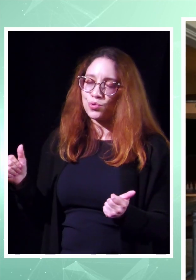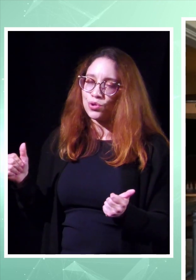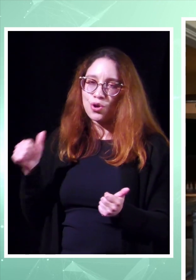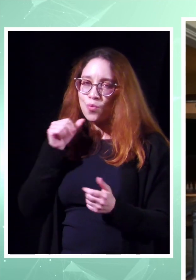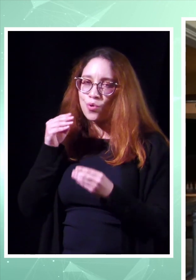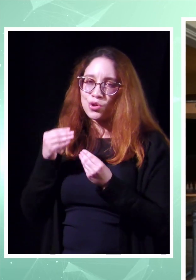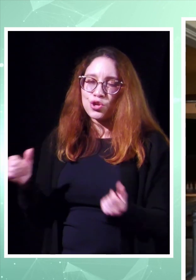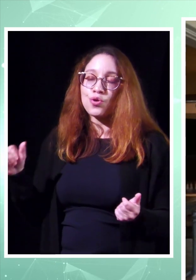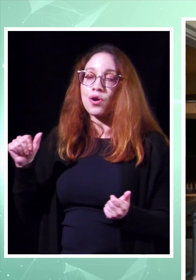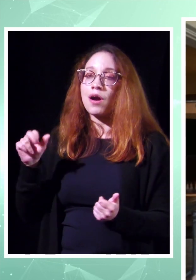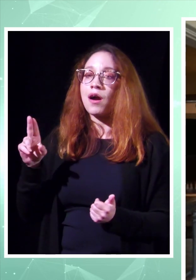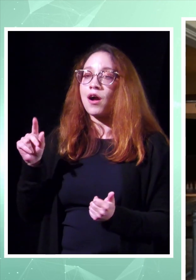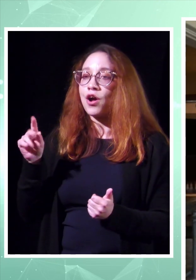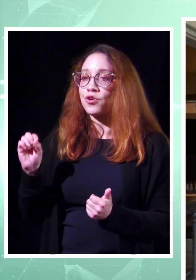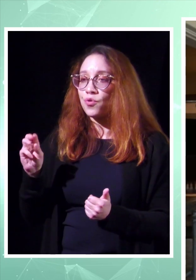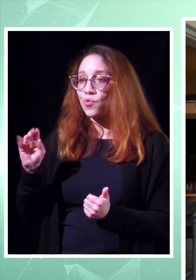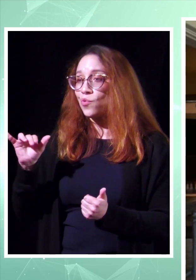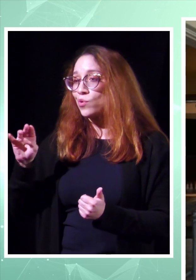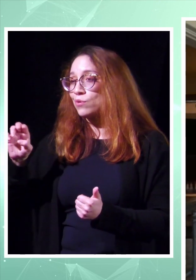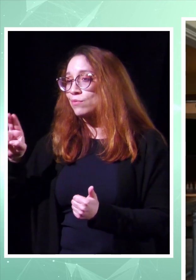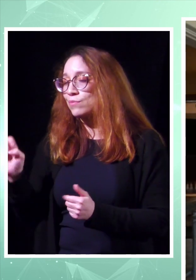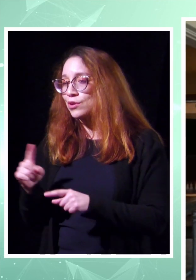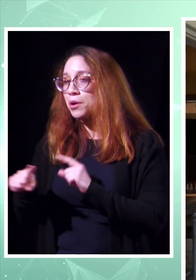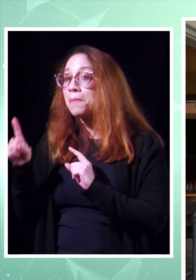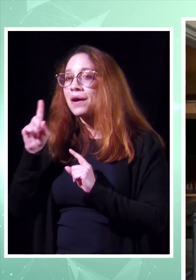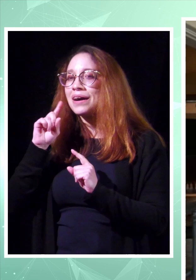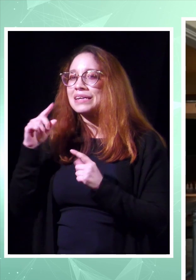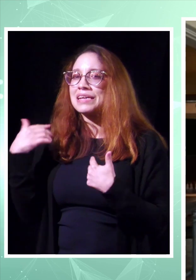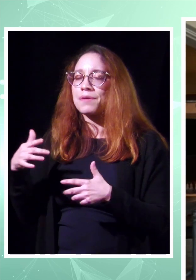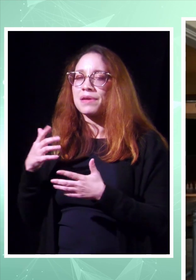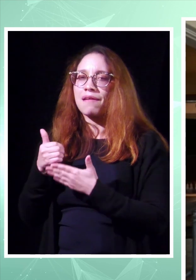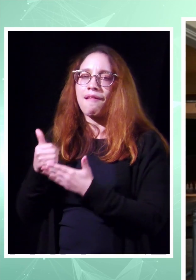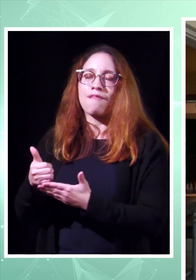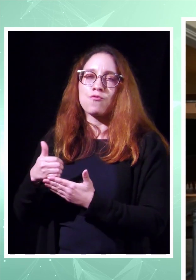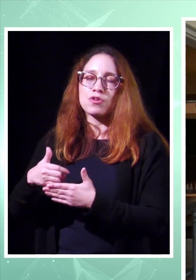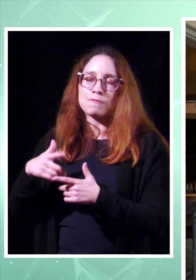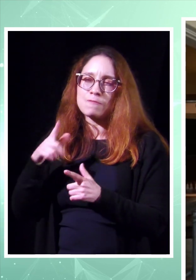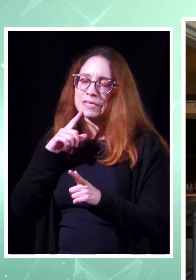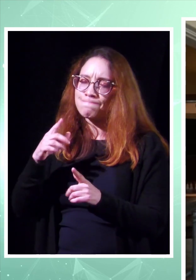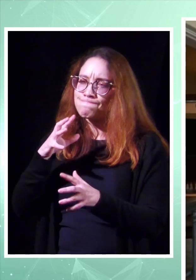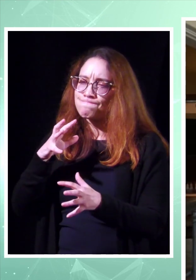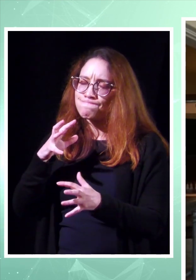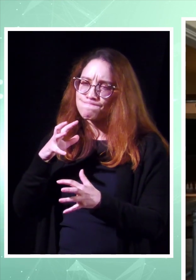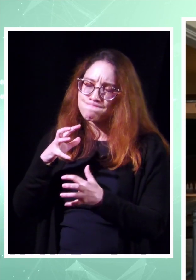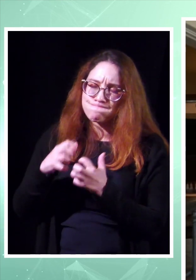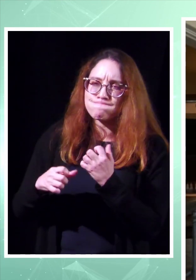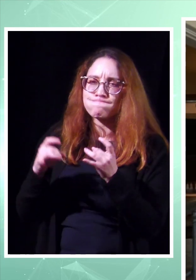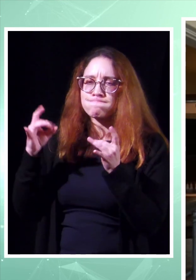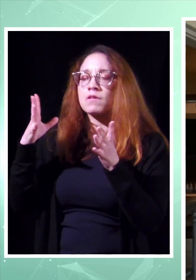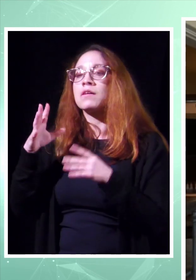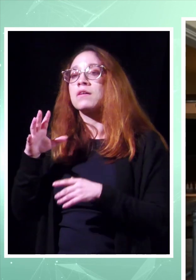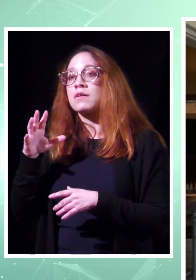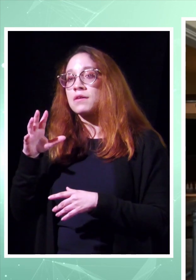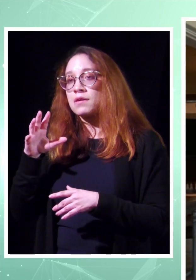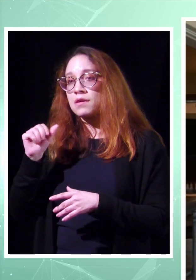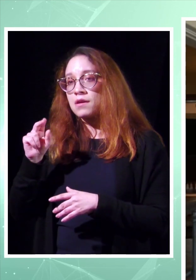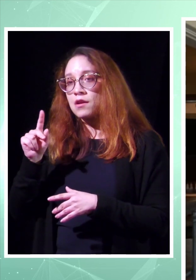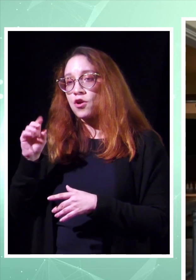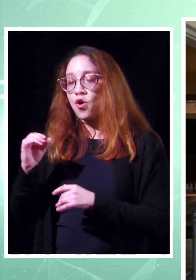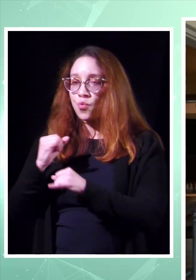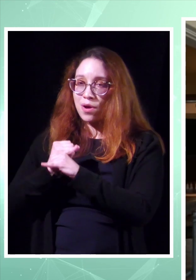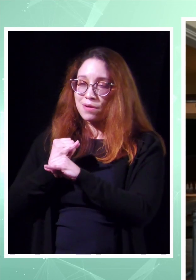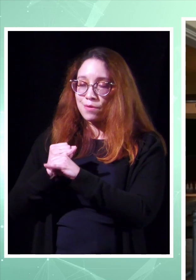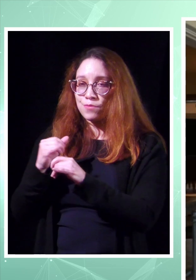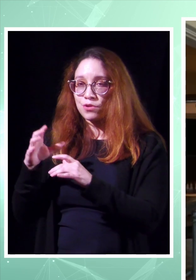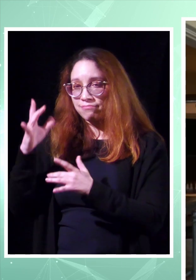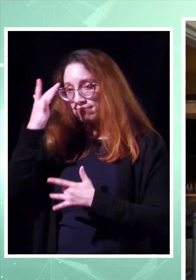conditions, but it can be very, very helpful in treating super aggressive autoimmune conditions. And it's actively being studied in the setting of